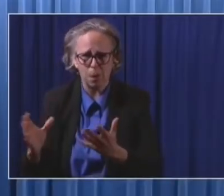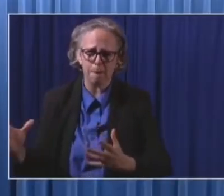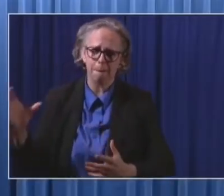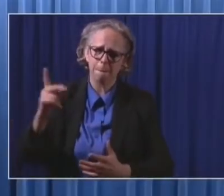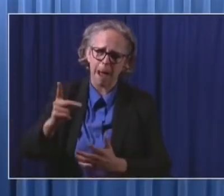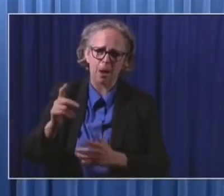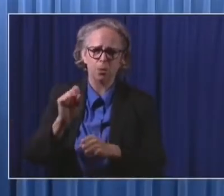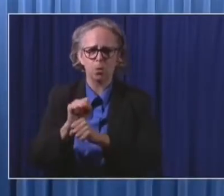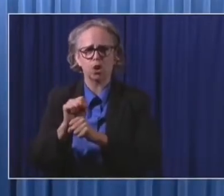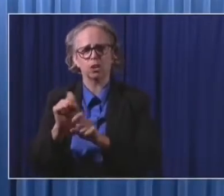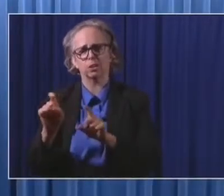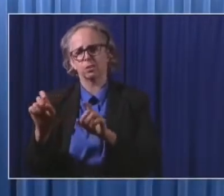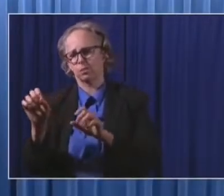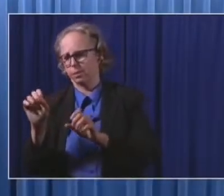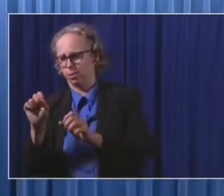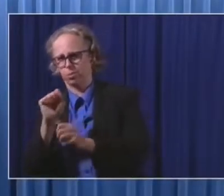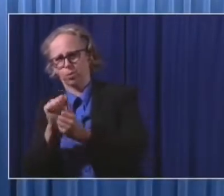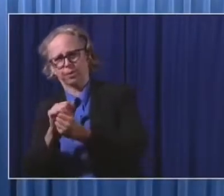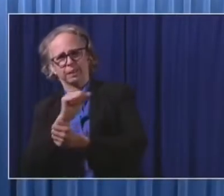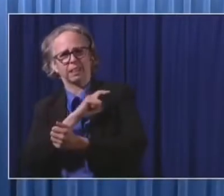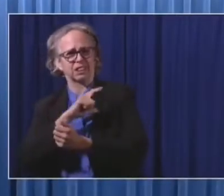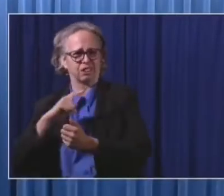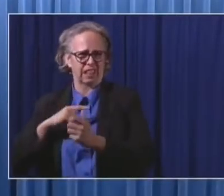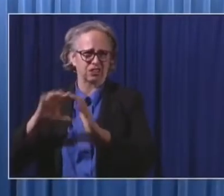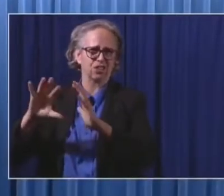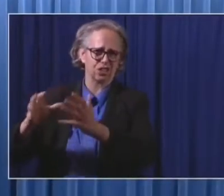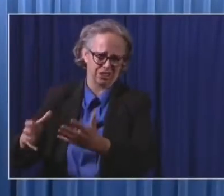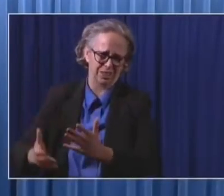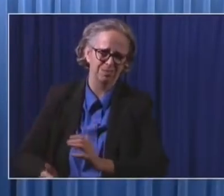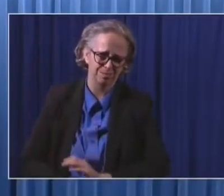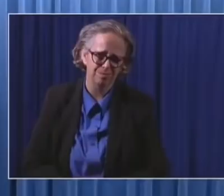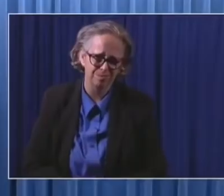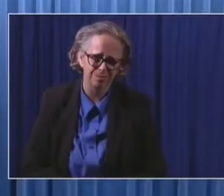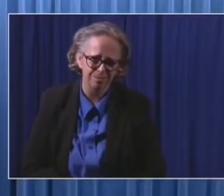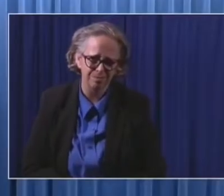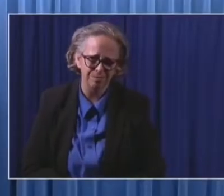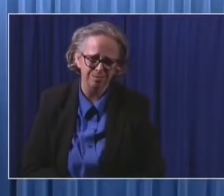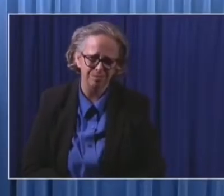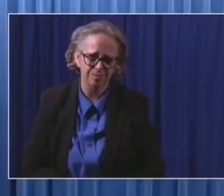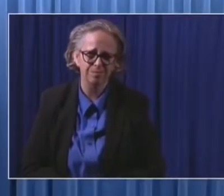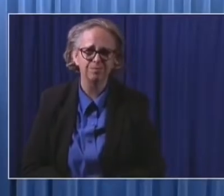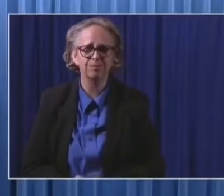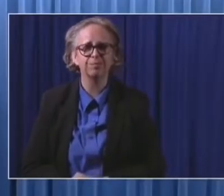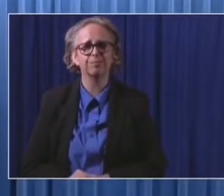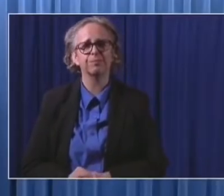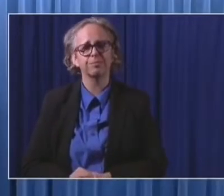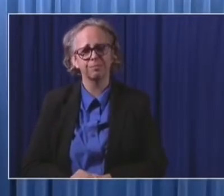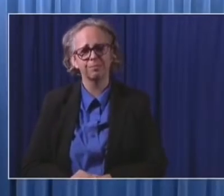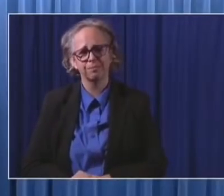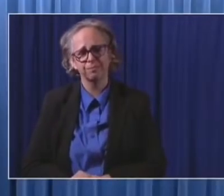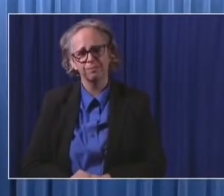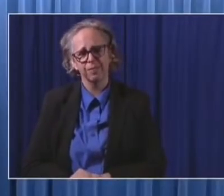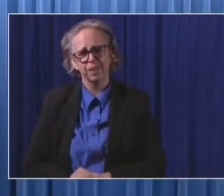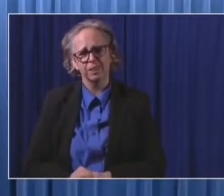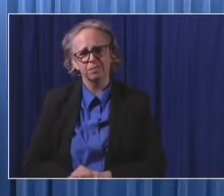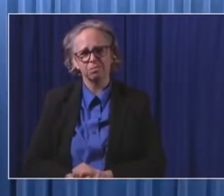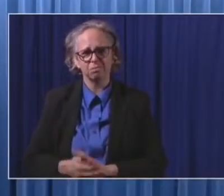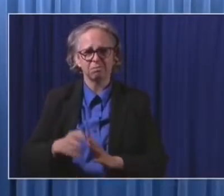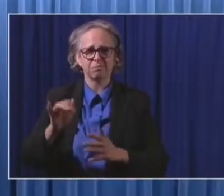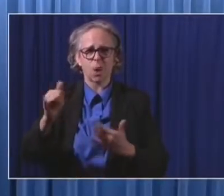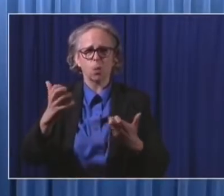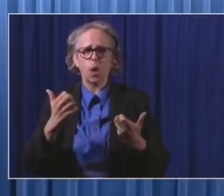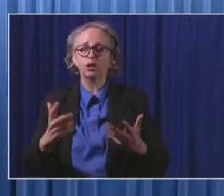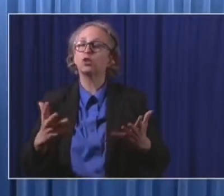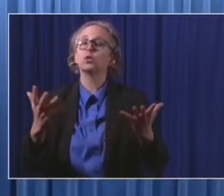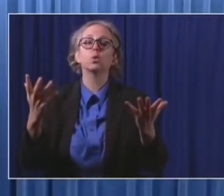her and praying for her, and look for a quick recovery for her to be back in the state legislature.